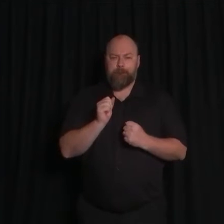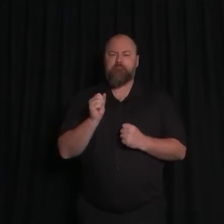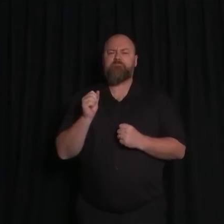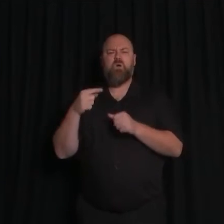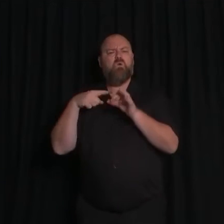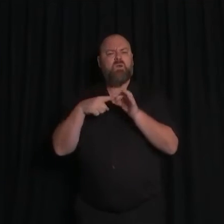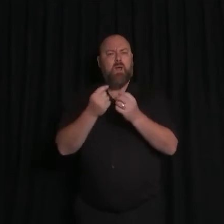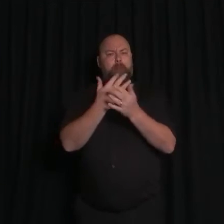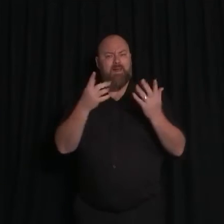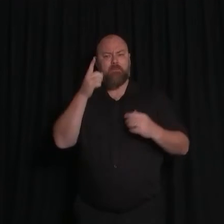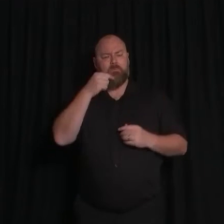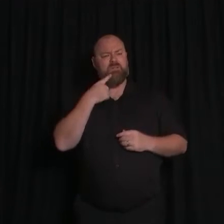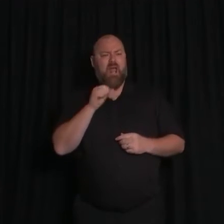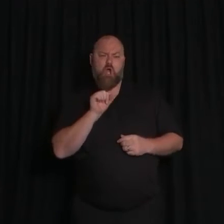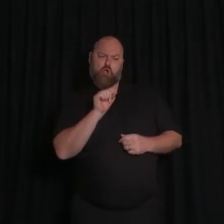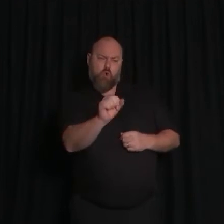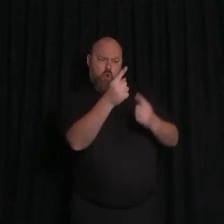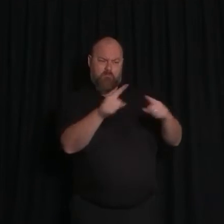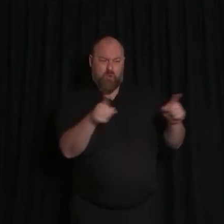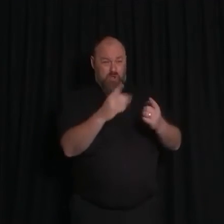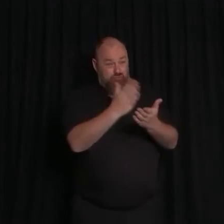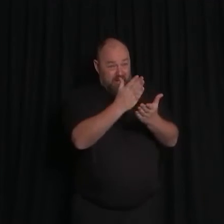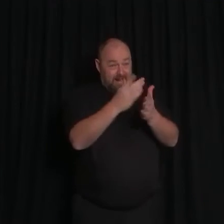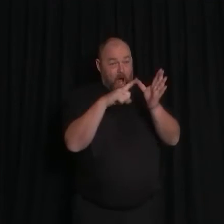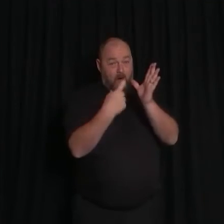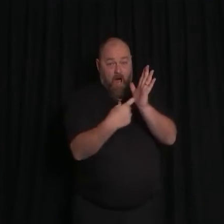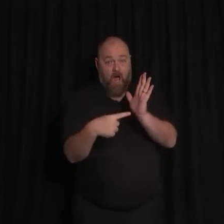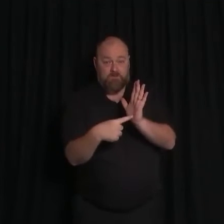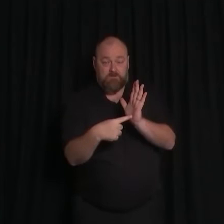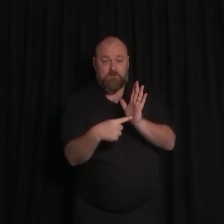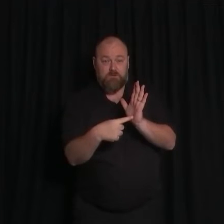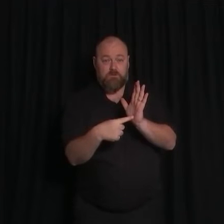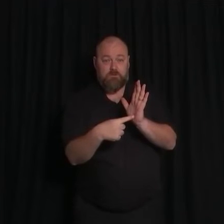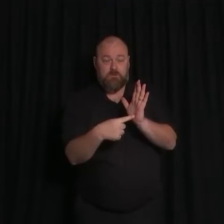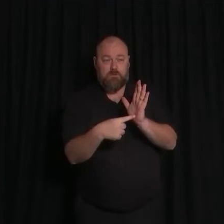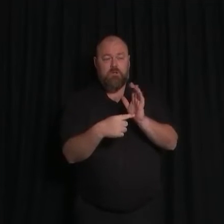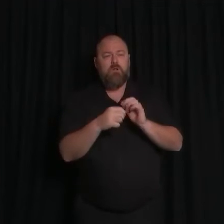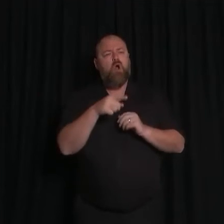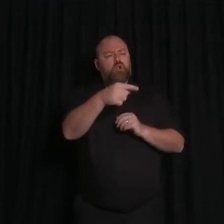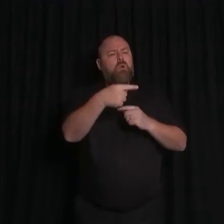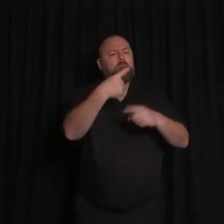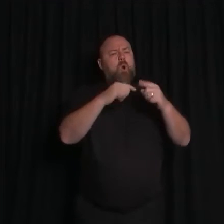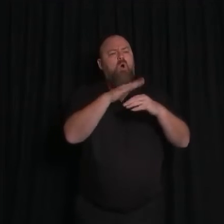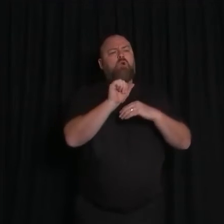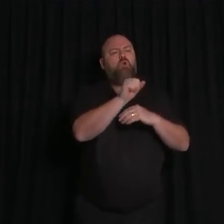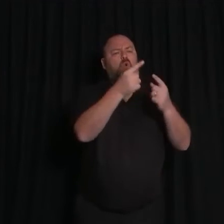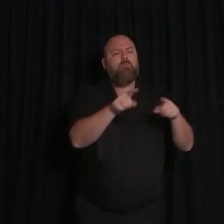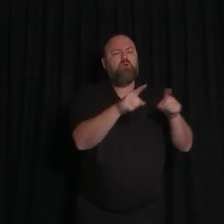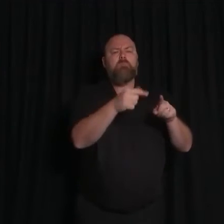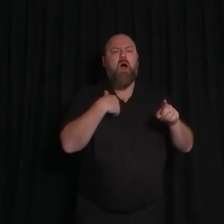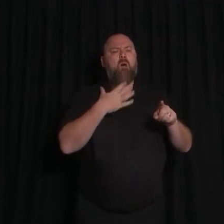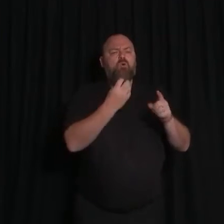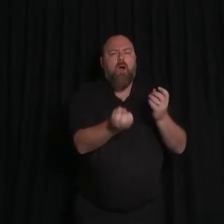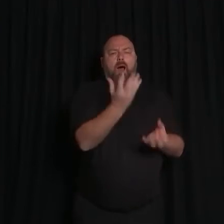music really is art. So you've talked a bit about what your music is for you, but let's dig into that a bit more.